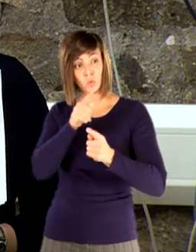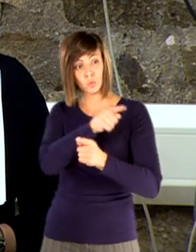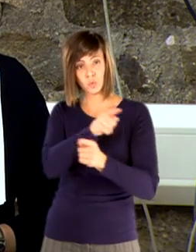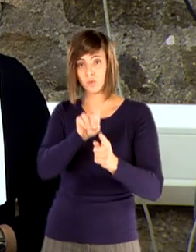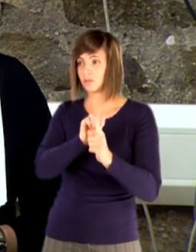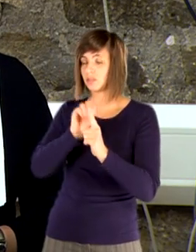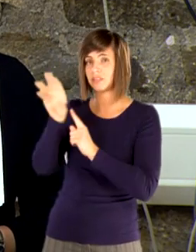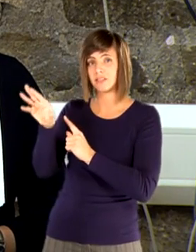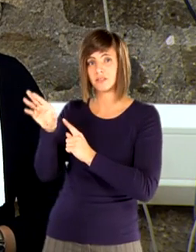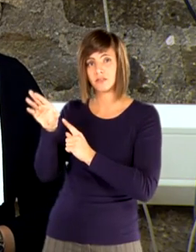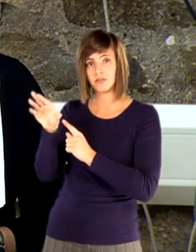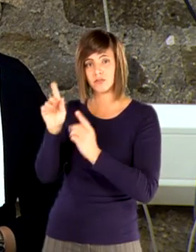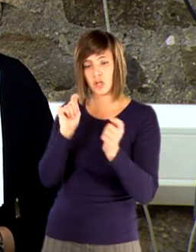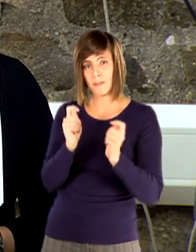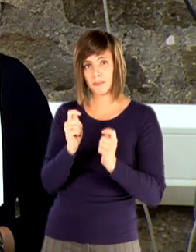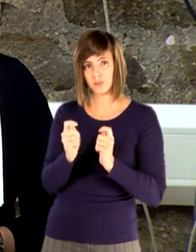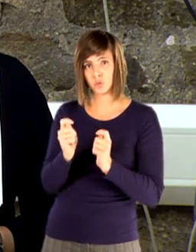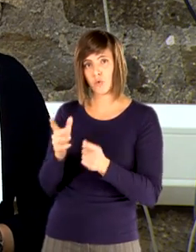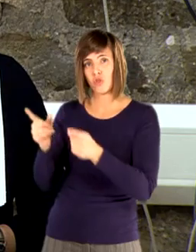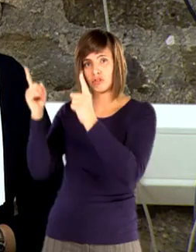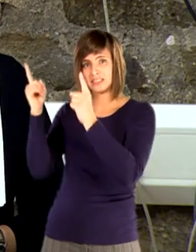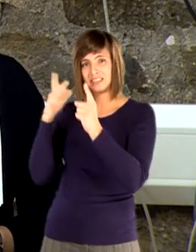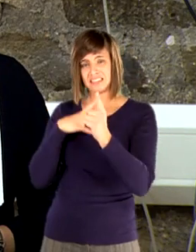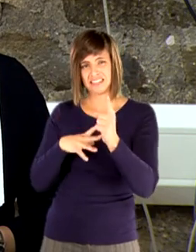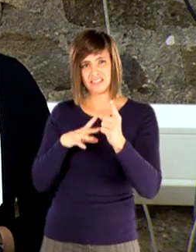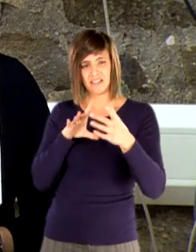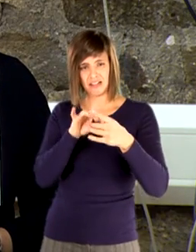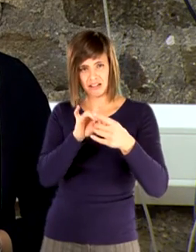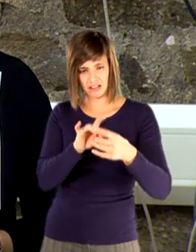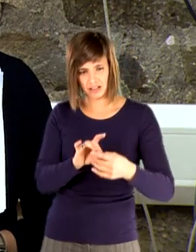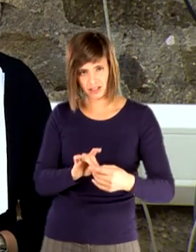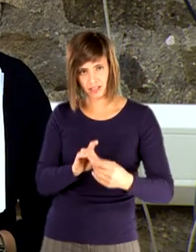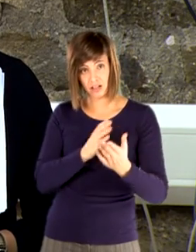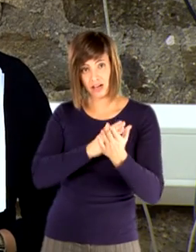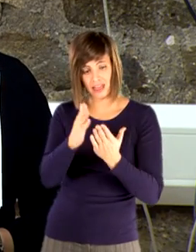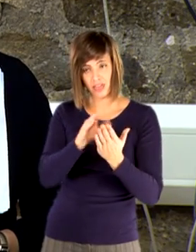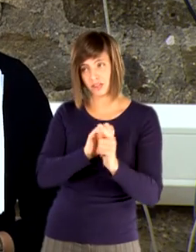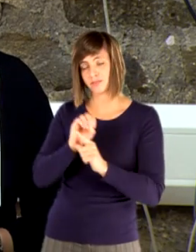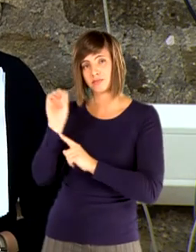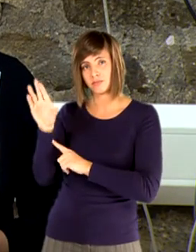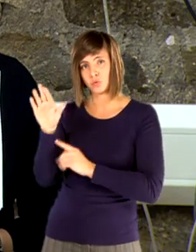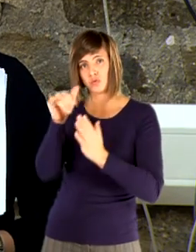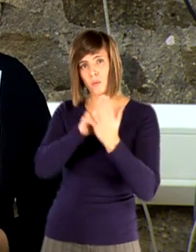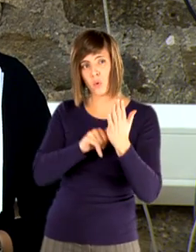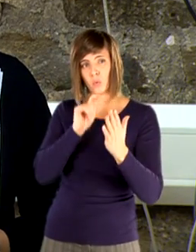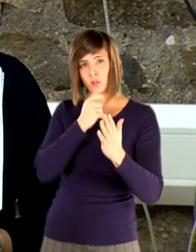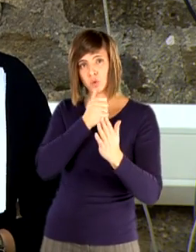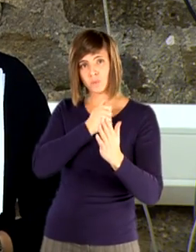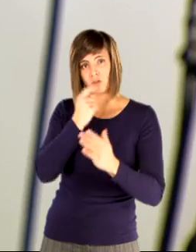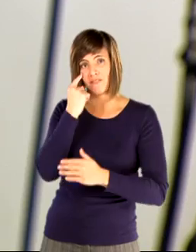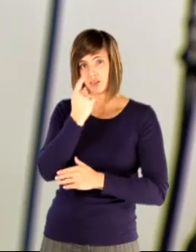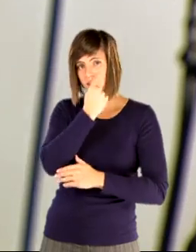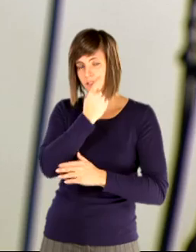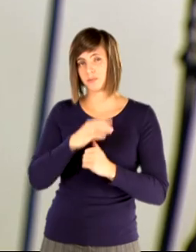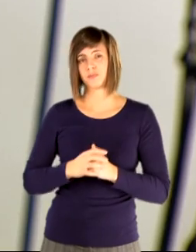you then send off those amendments to the local authority, clearly cross-referenced to the reports that you're going to